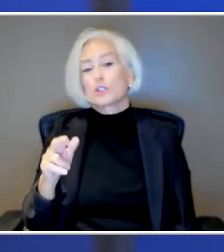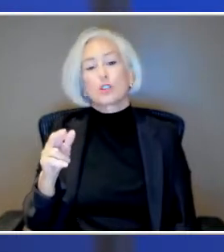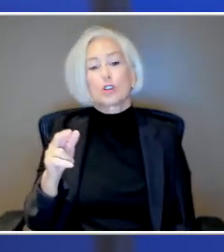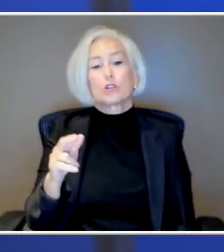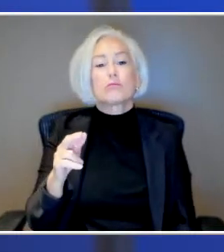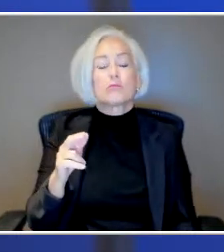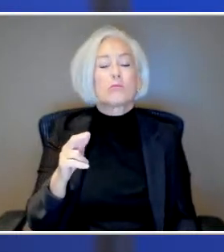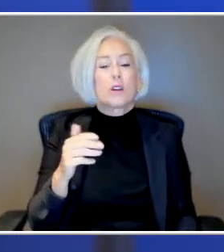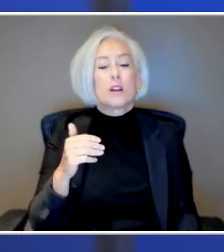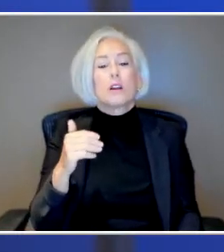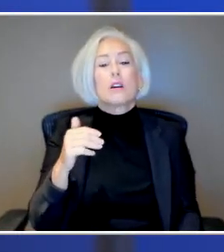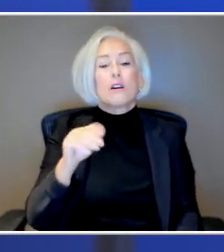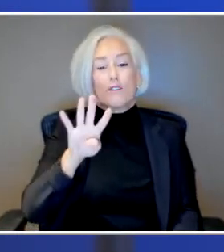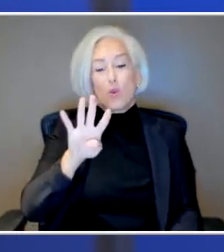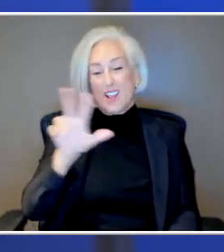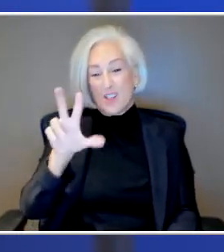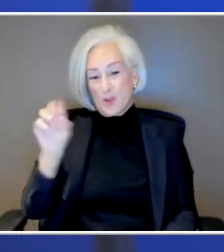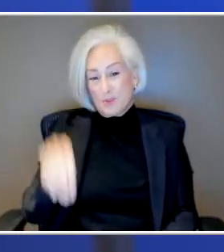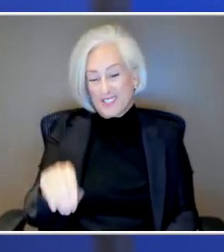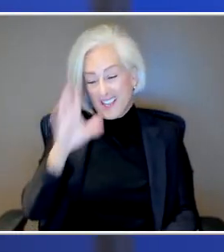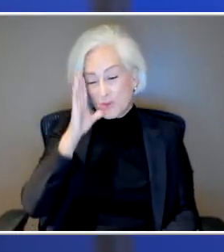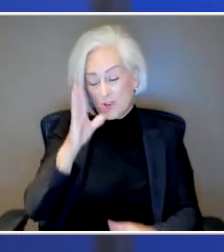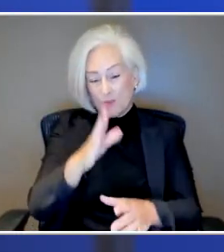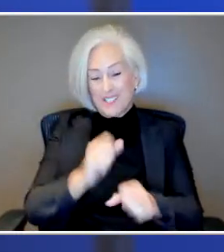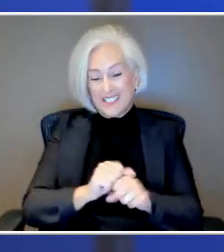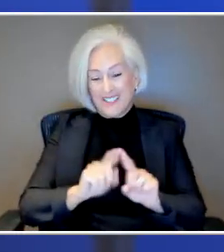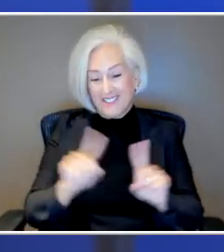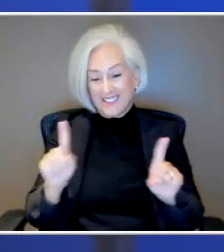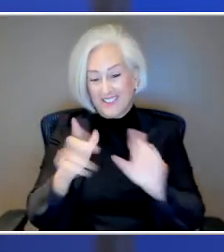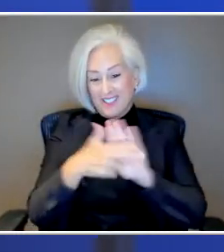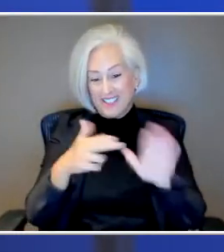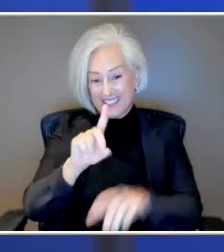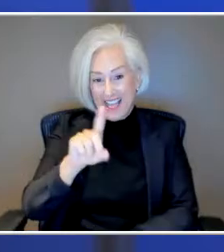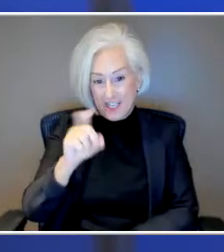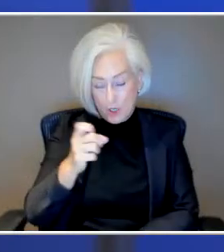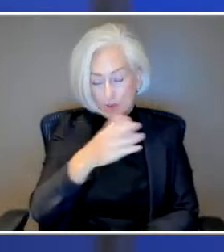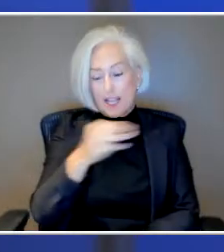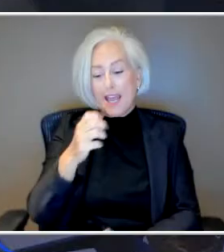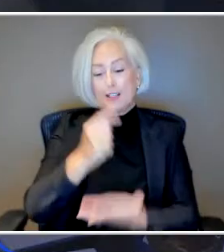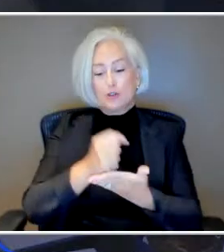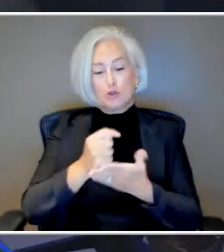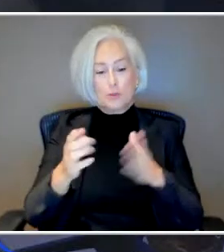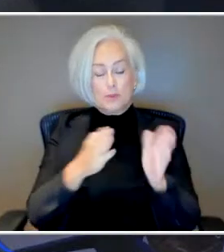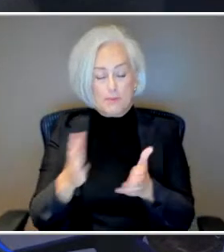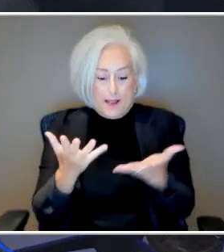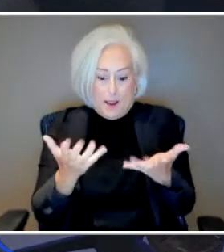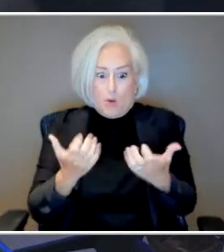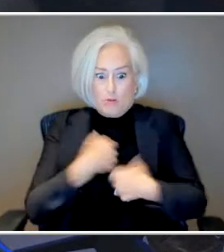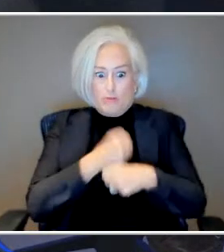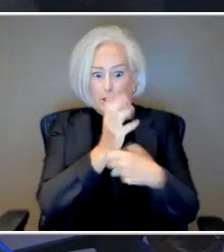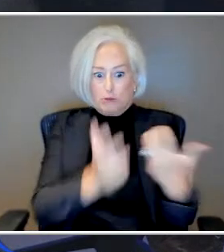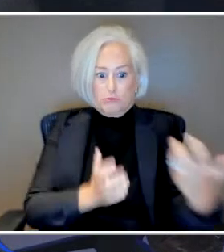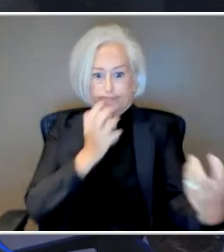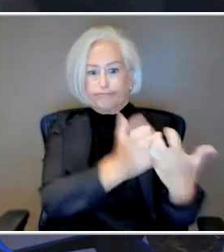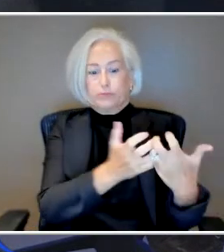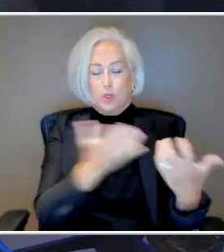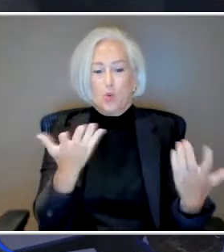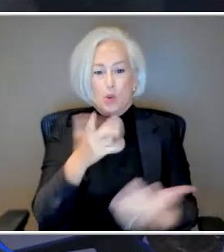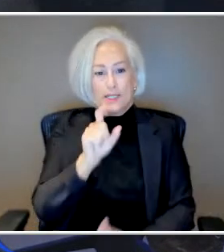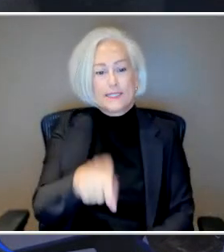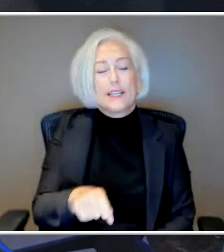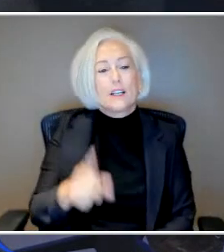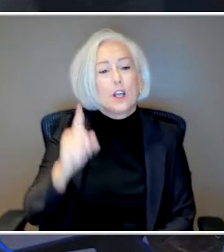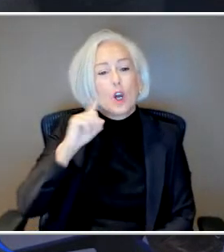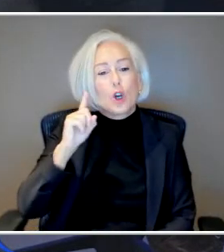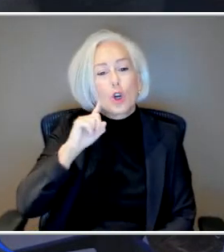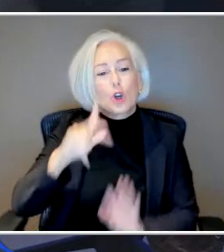plan. And for me, I just had to make sure that she was getting the right treatment. When you heard triple negative, what did that tell you? What